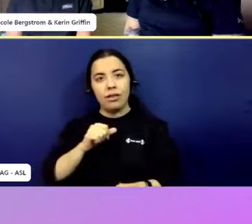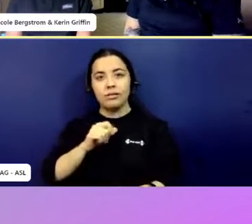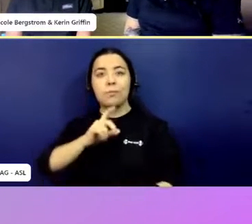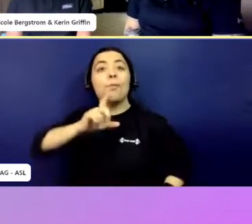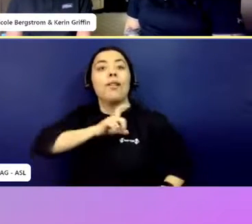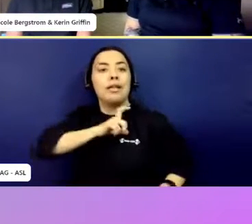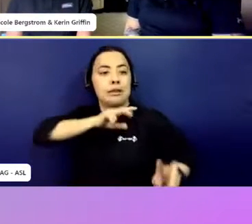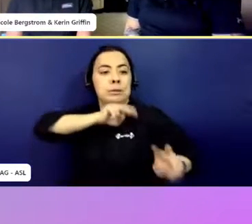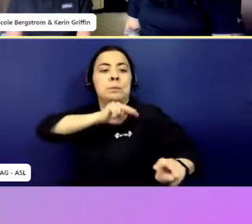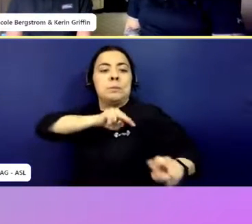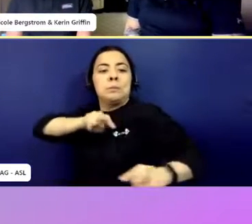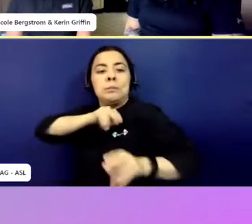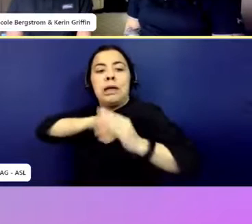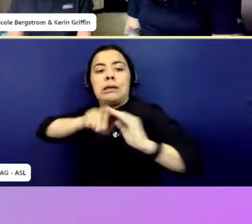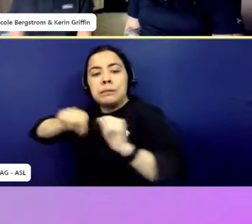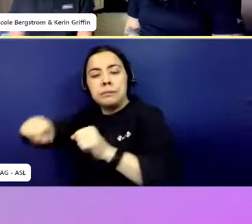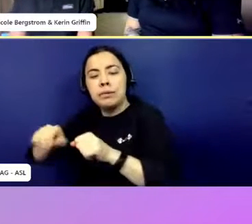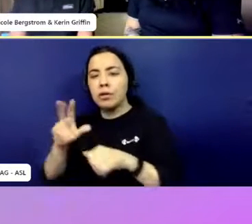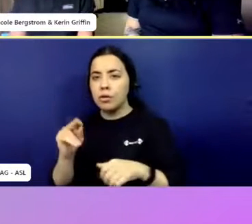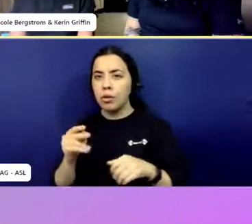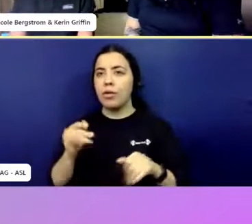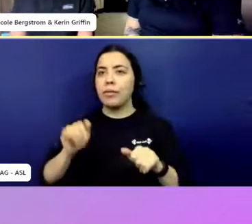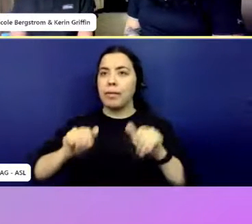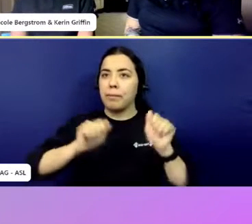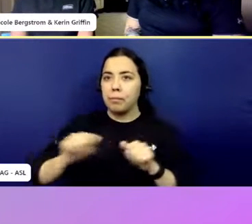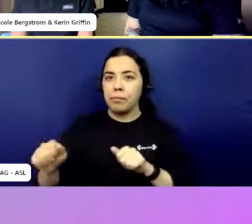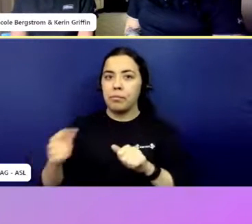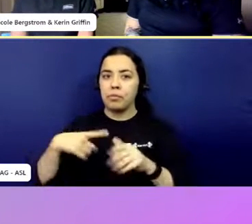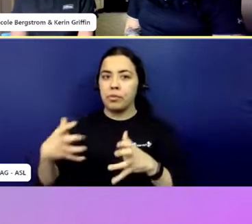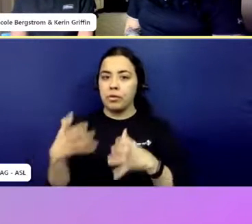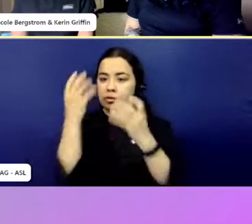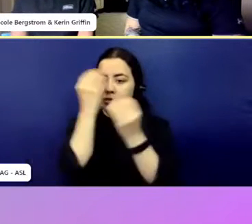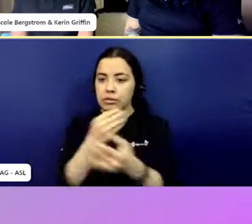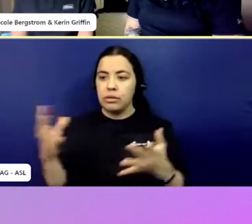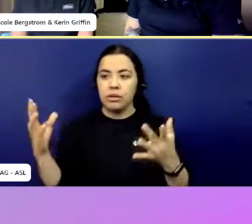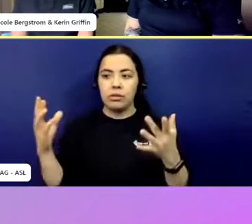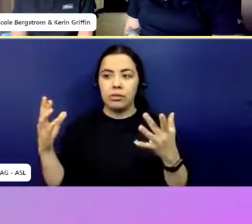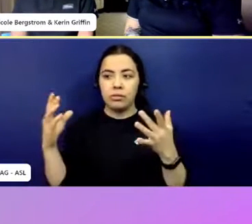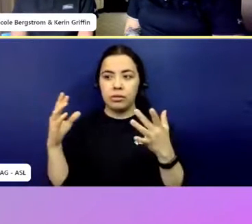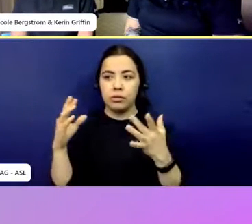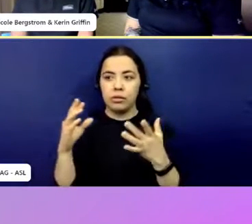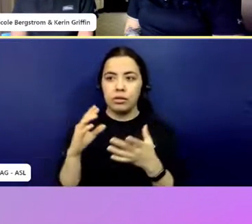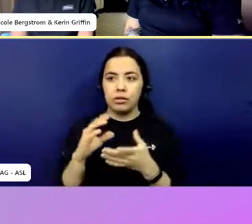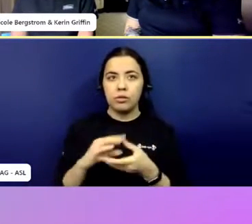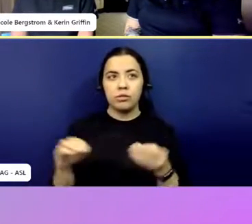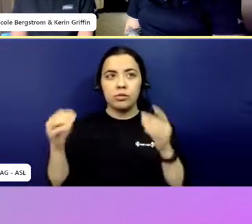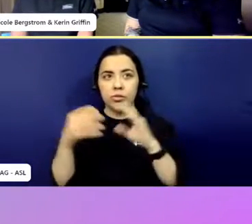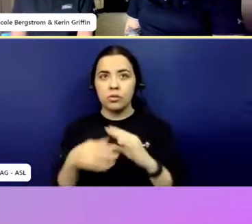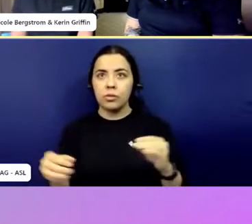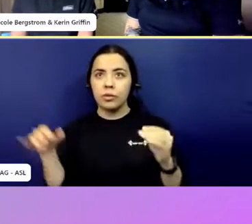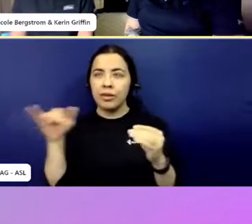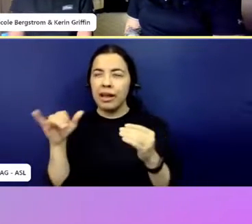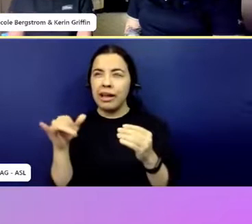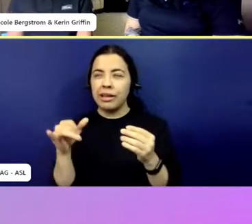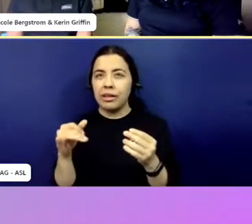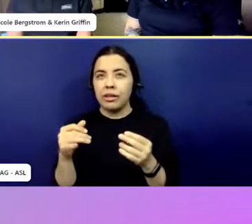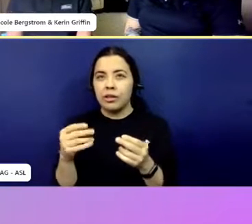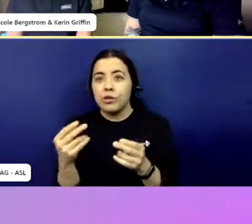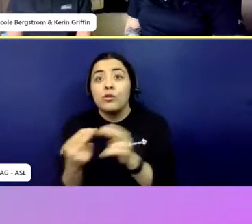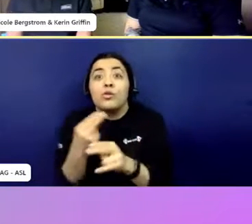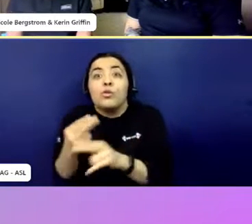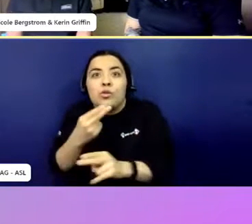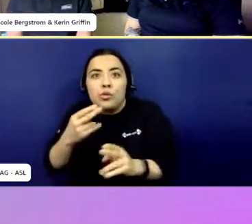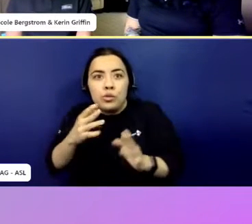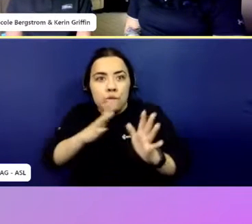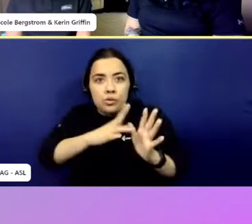able to tell the story that being usably accessible